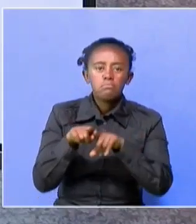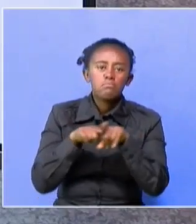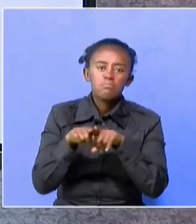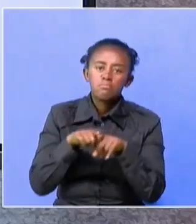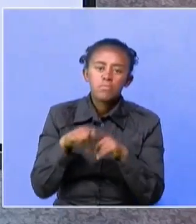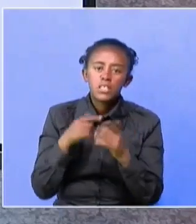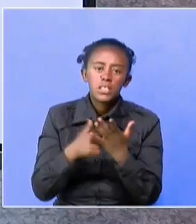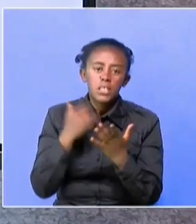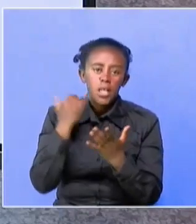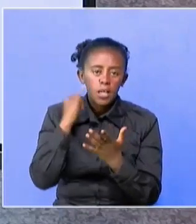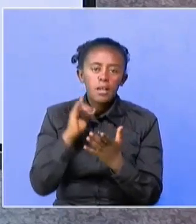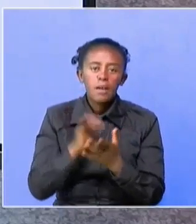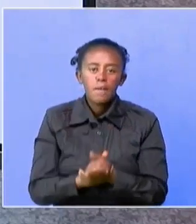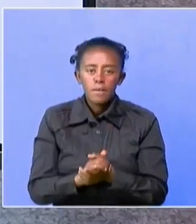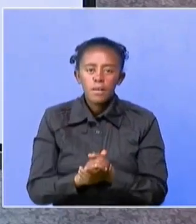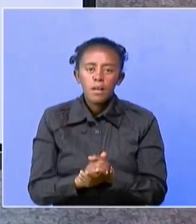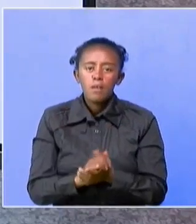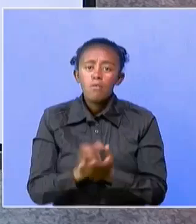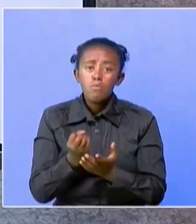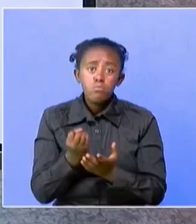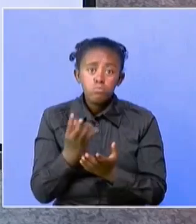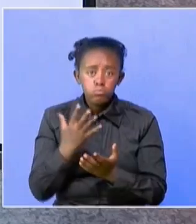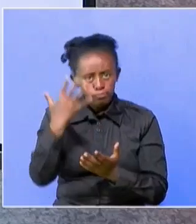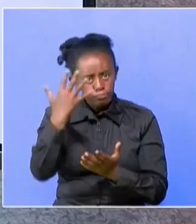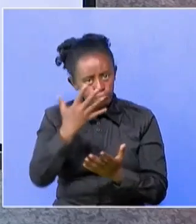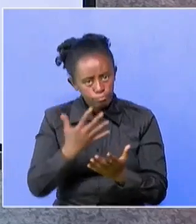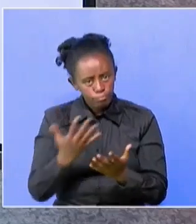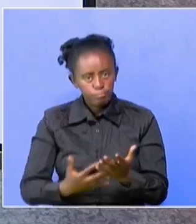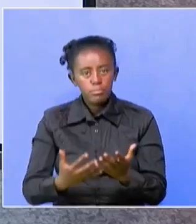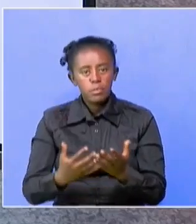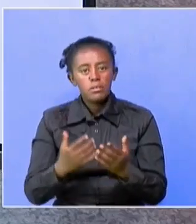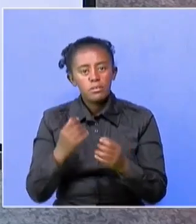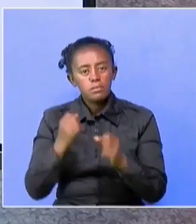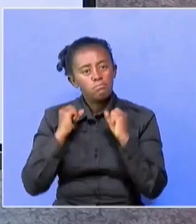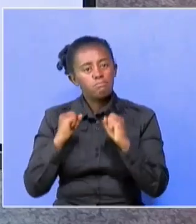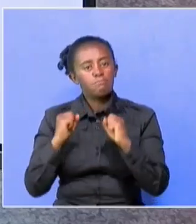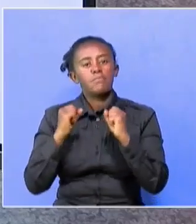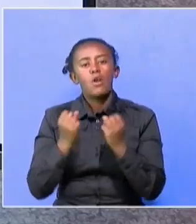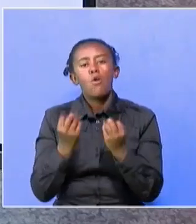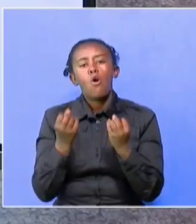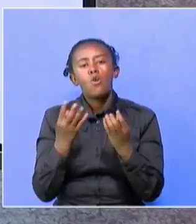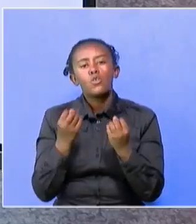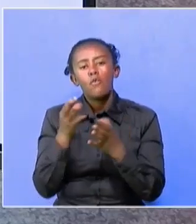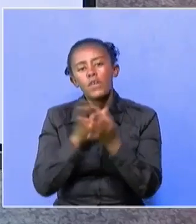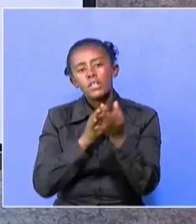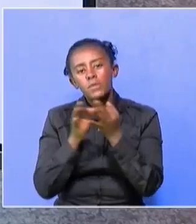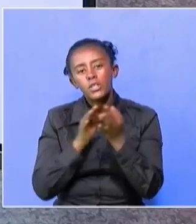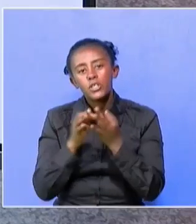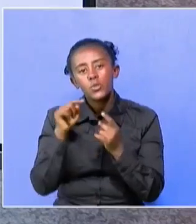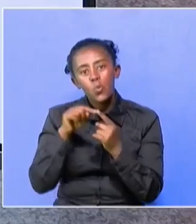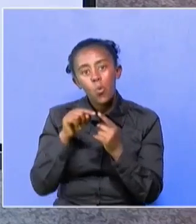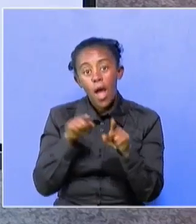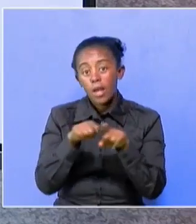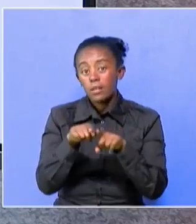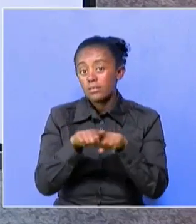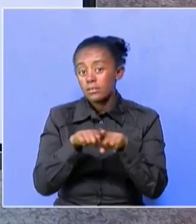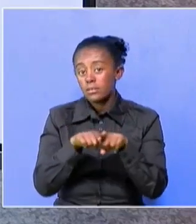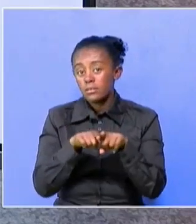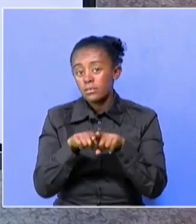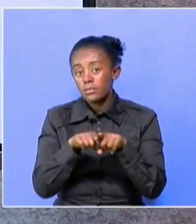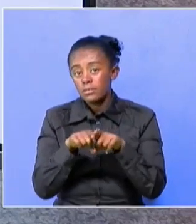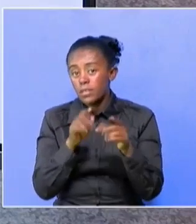idea. There are a lot. We are able to write a lot of expression, the way how you are